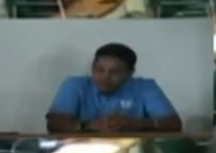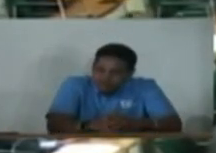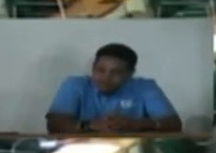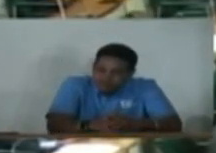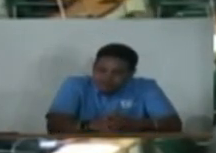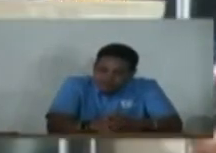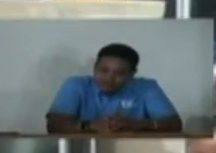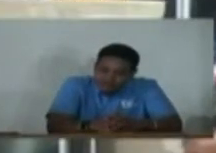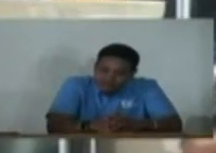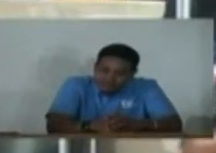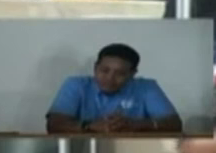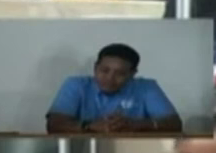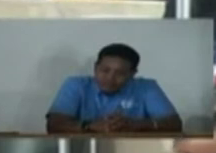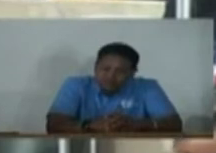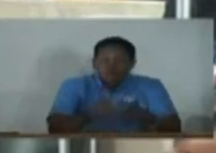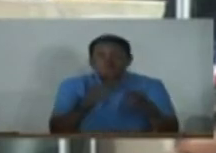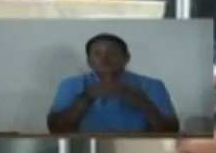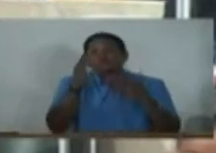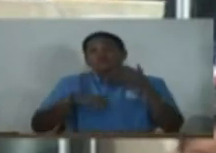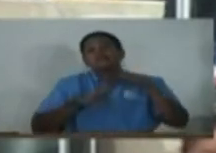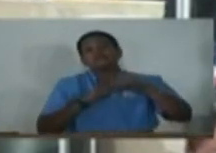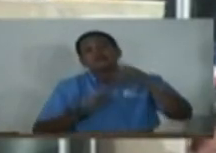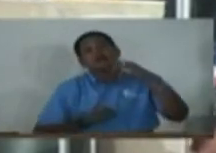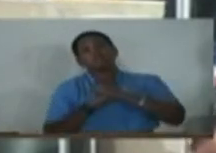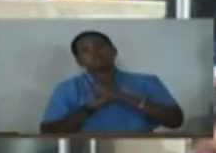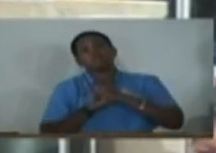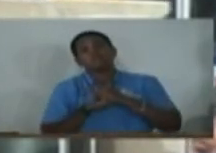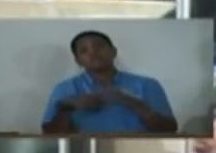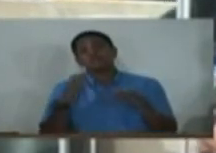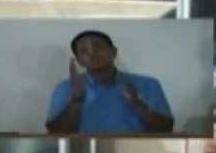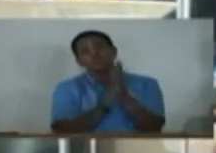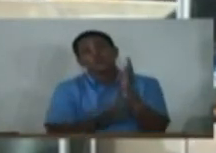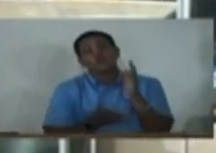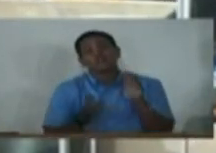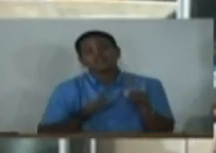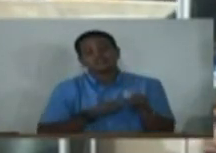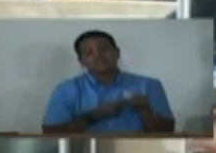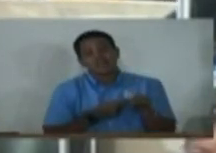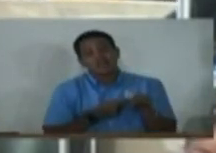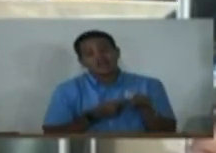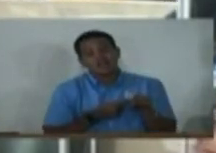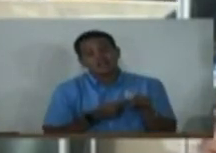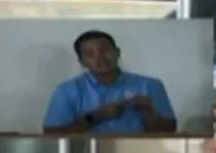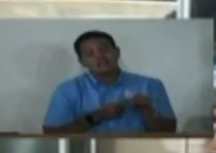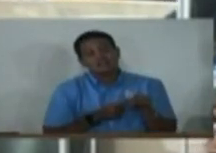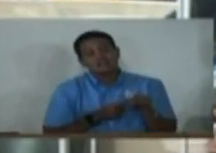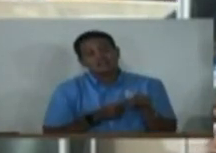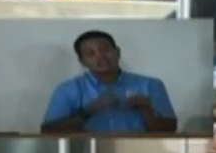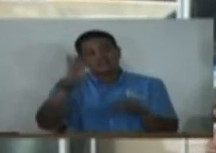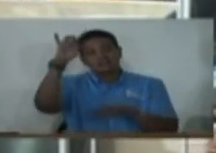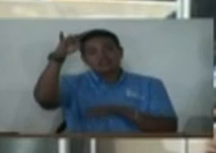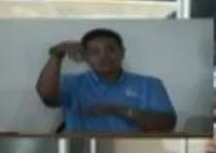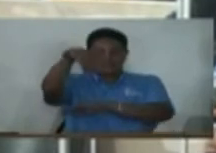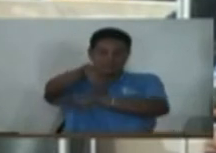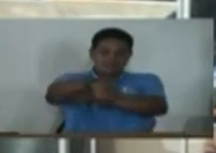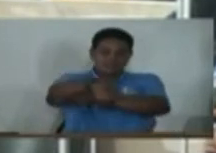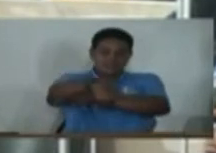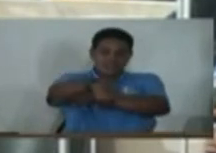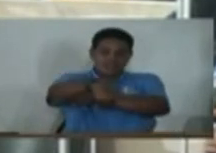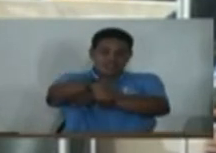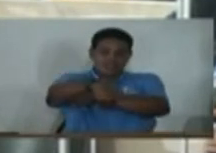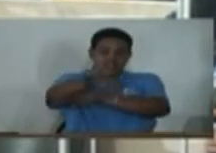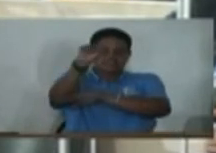For weekends, Madam Speaker, the curfew will begin at 8 p.m.